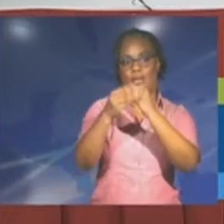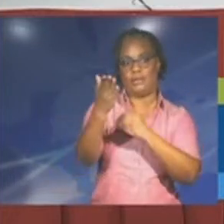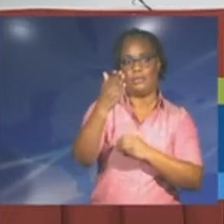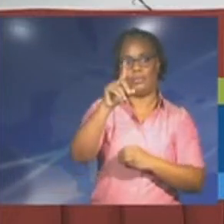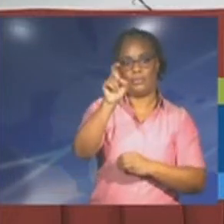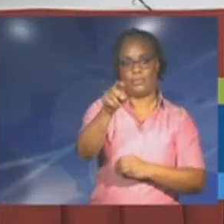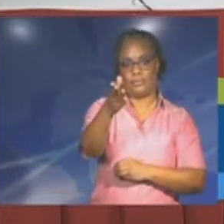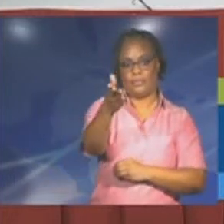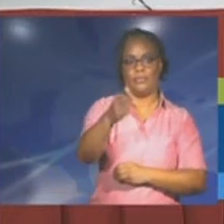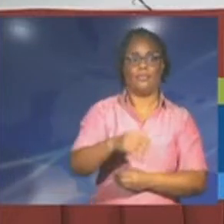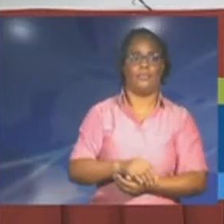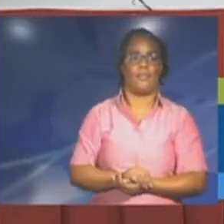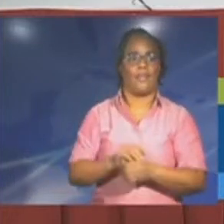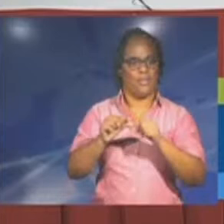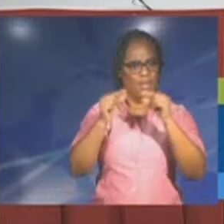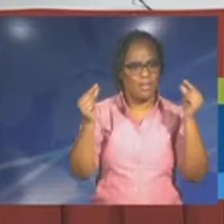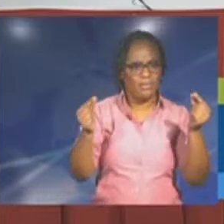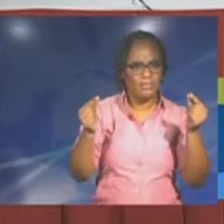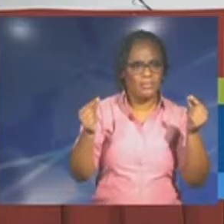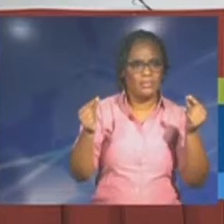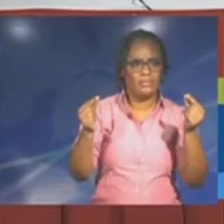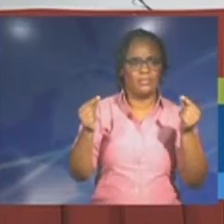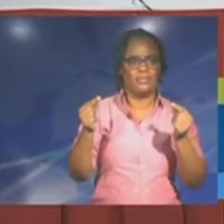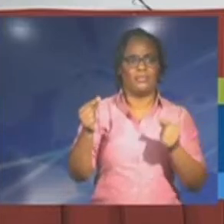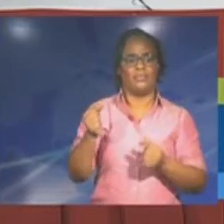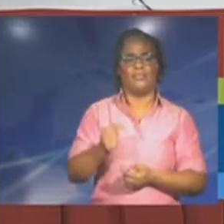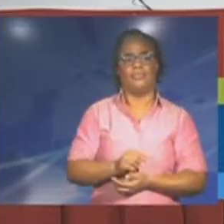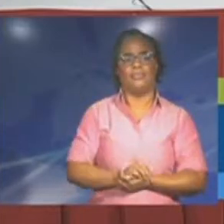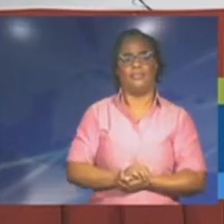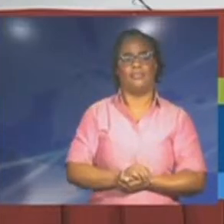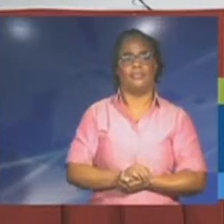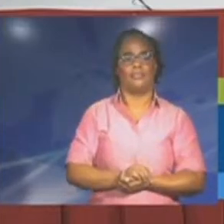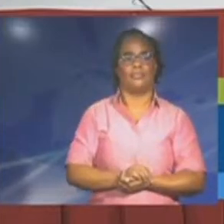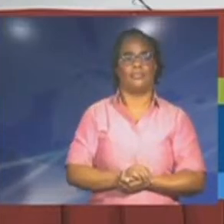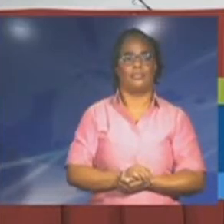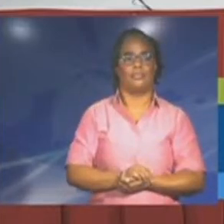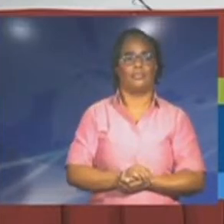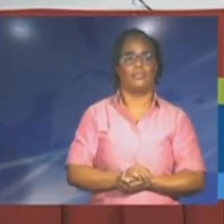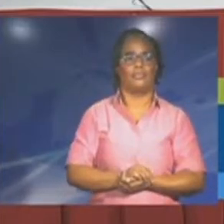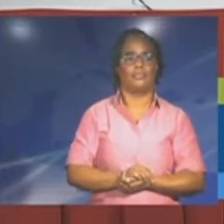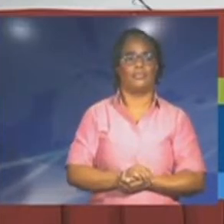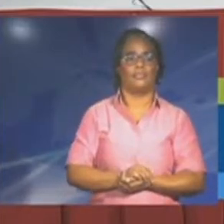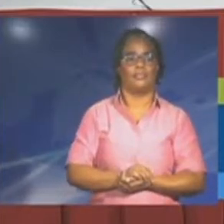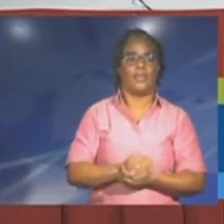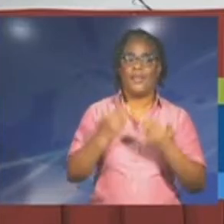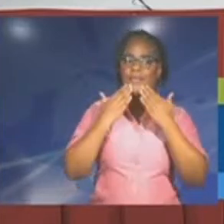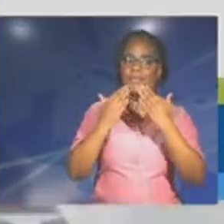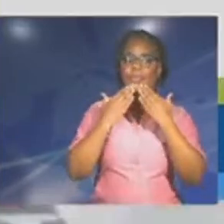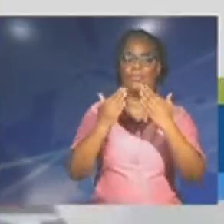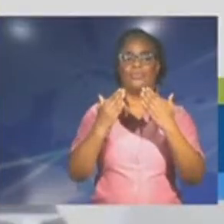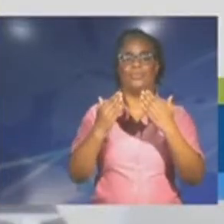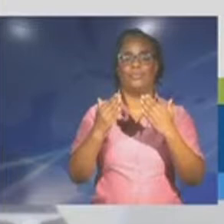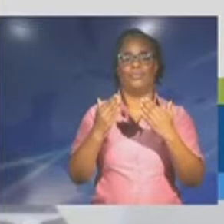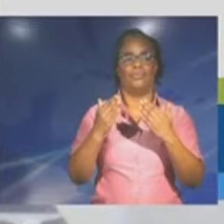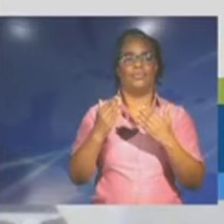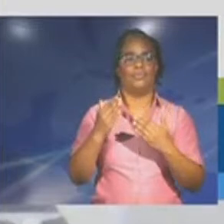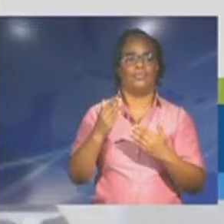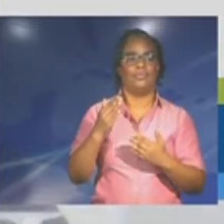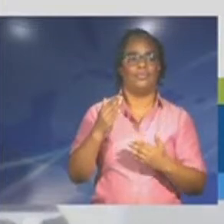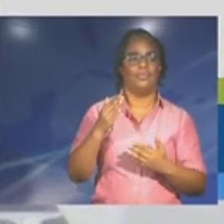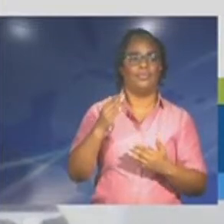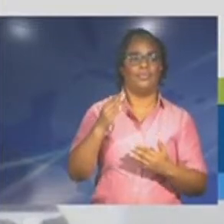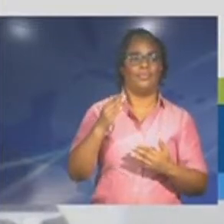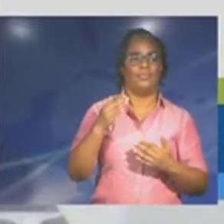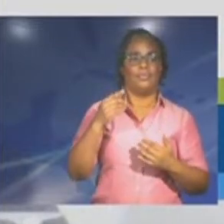Guardian Media. I think they're waiting for... All right, thanks. I was just waiting to be unmuted there. Yes. Okay, so this one is a question that came in from a member